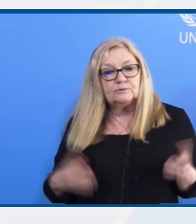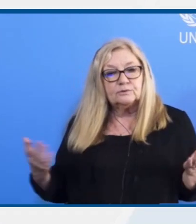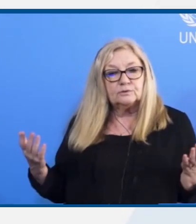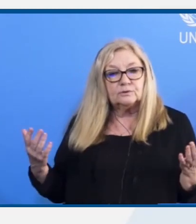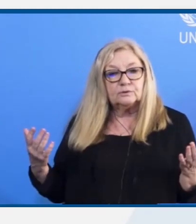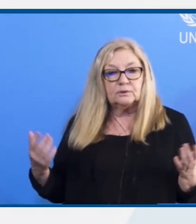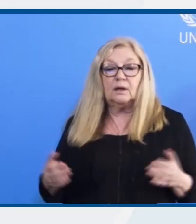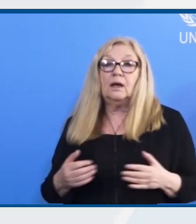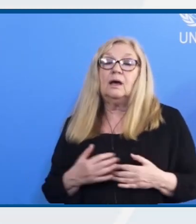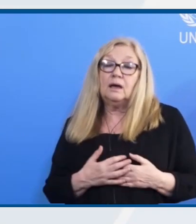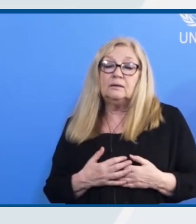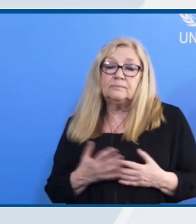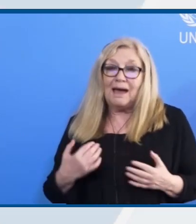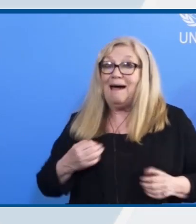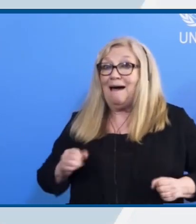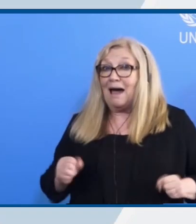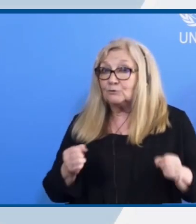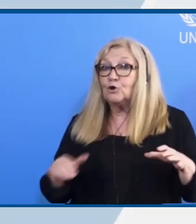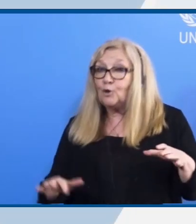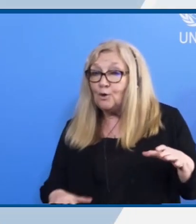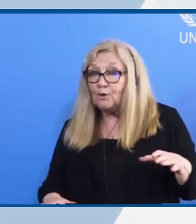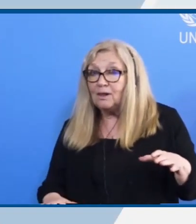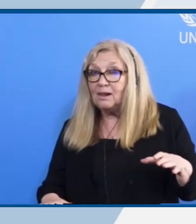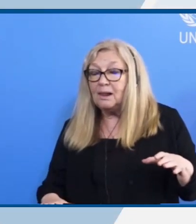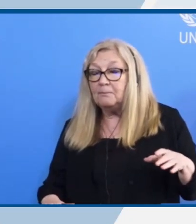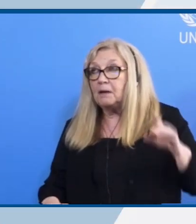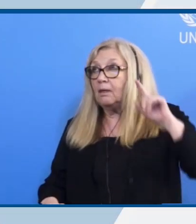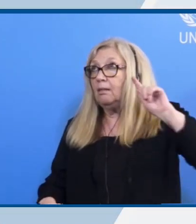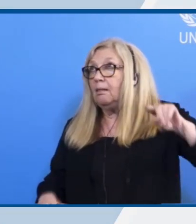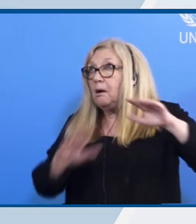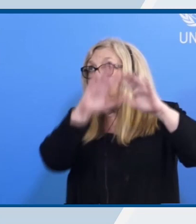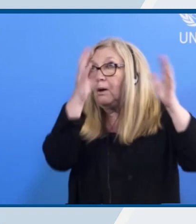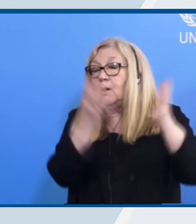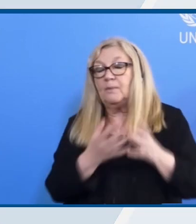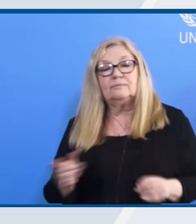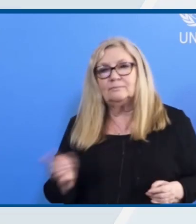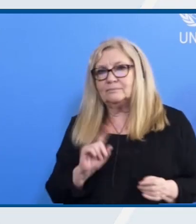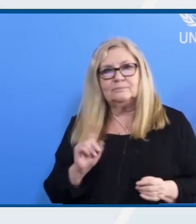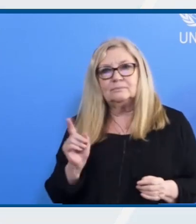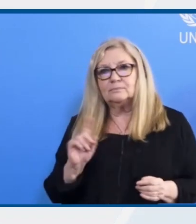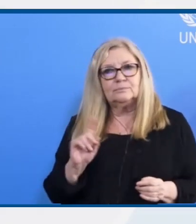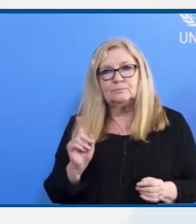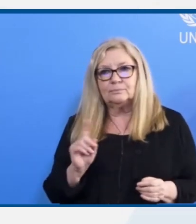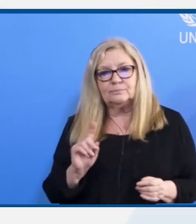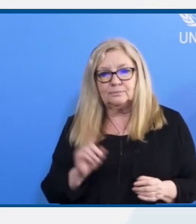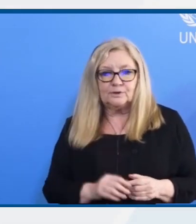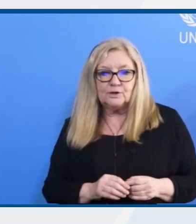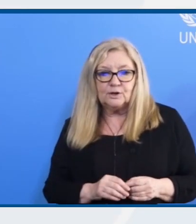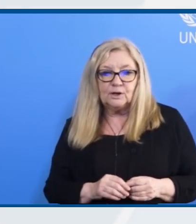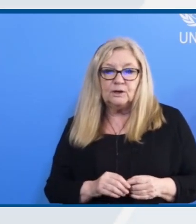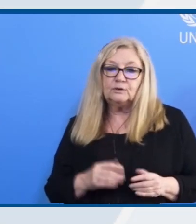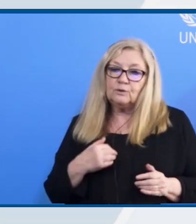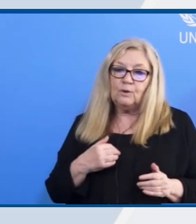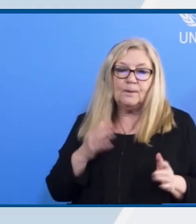adopted. Tangible and concrete actions are needed and take place at the very local level.